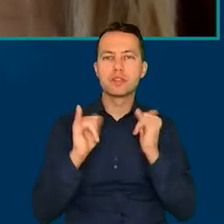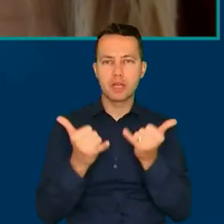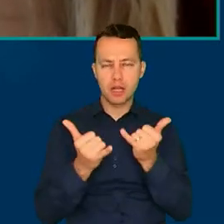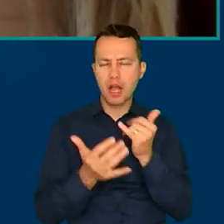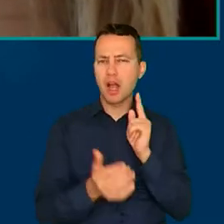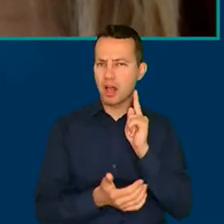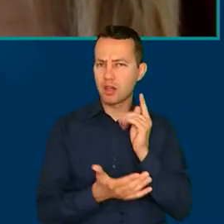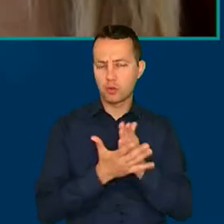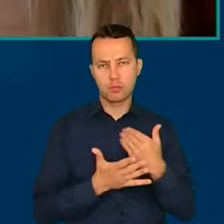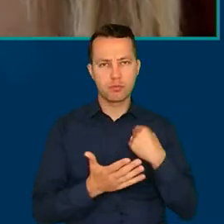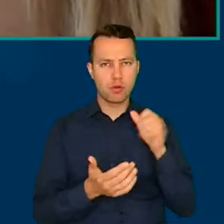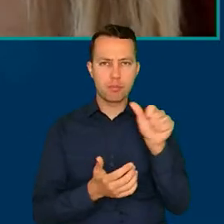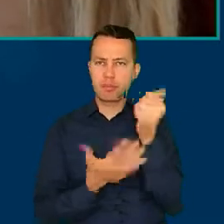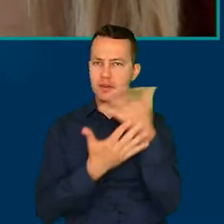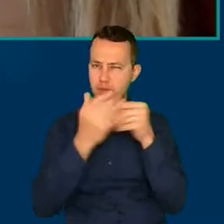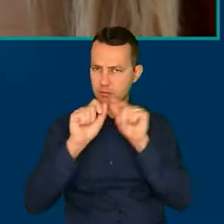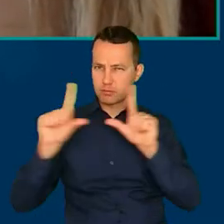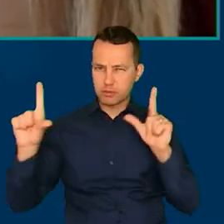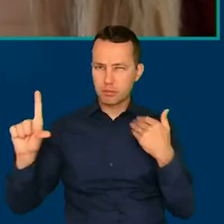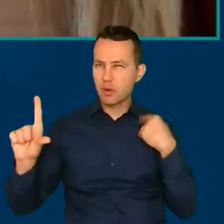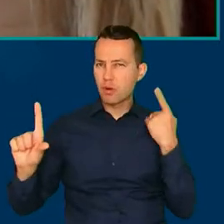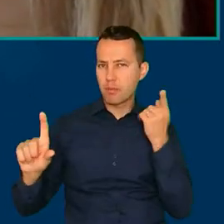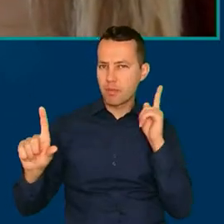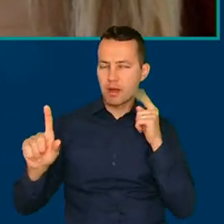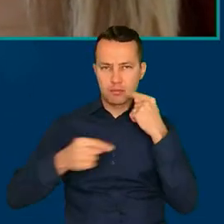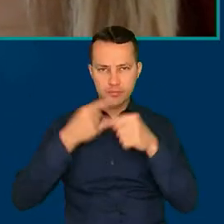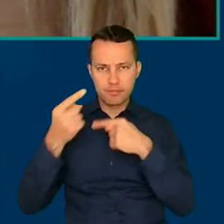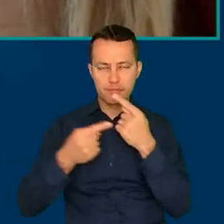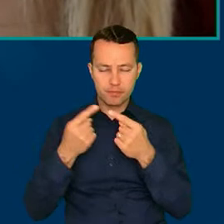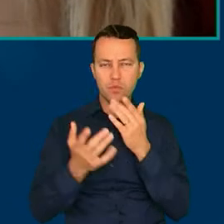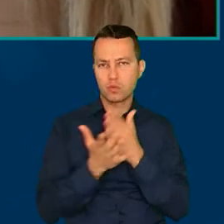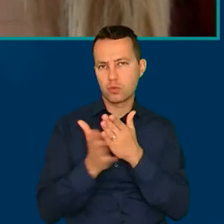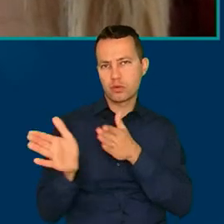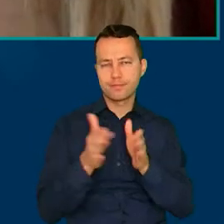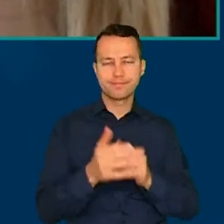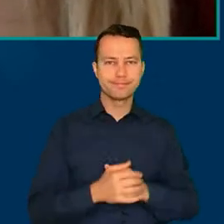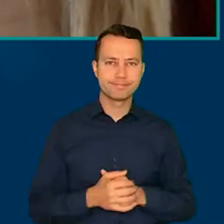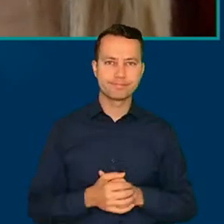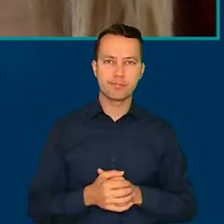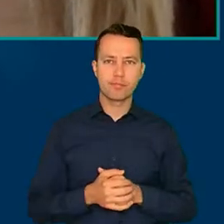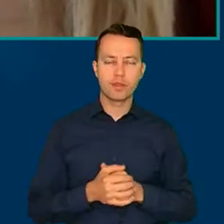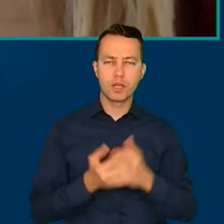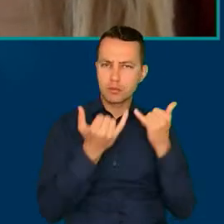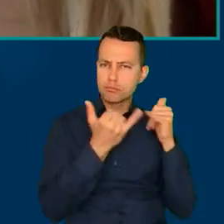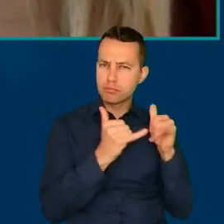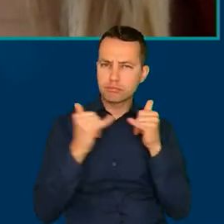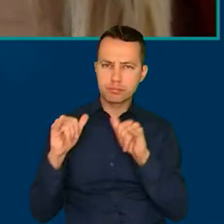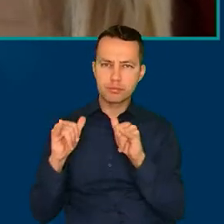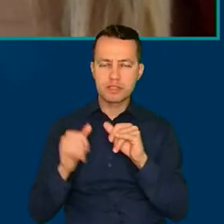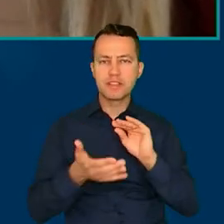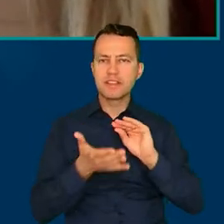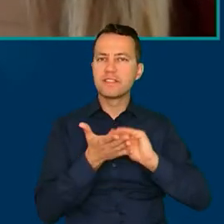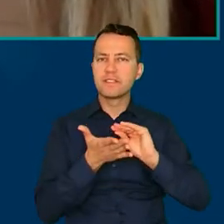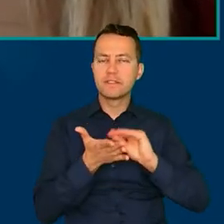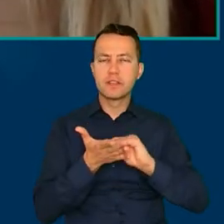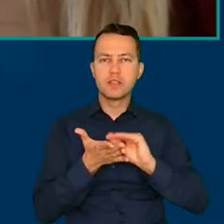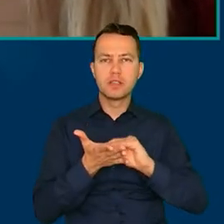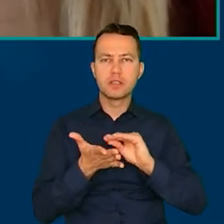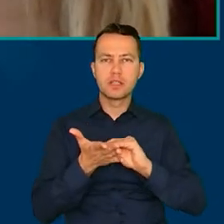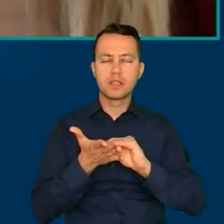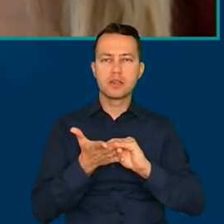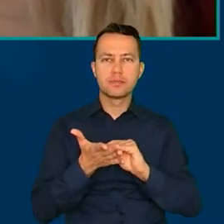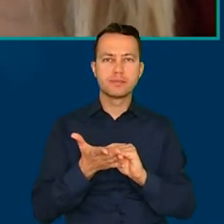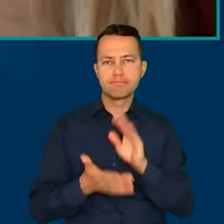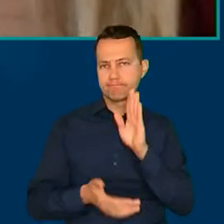So how does this differ from traditional compliance approaches? I mean, a lot of businesses, of course, already tackle environmental, social issues, but they're